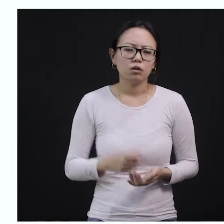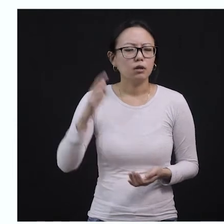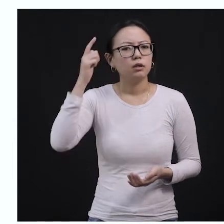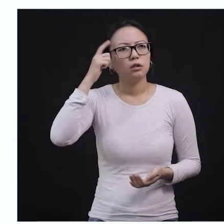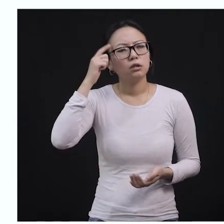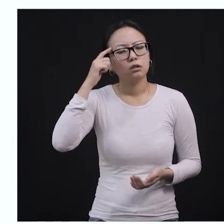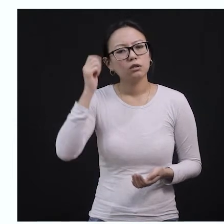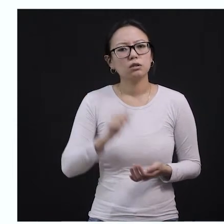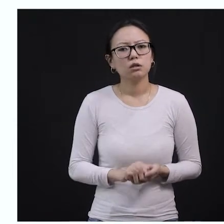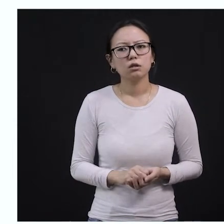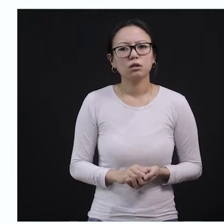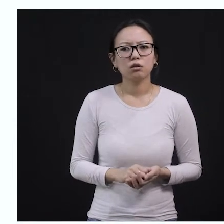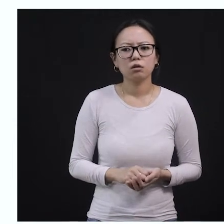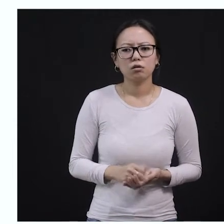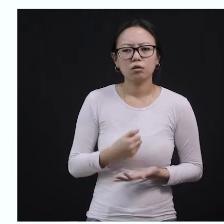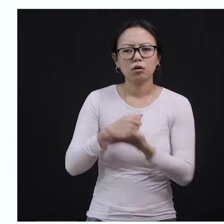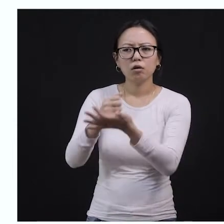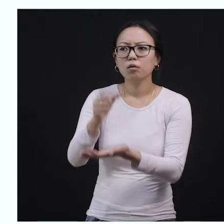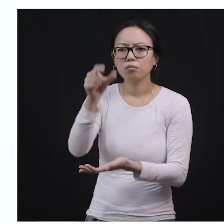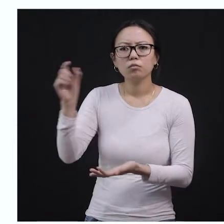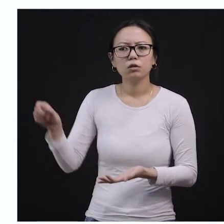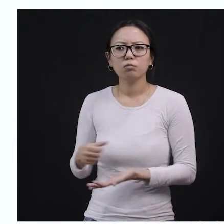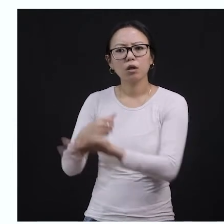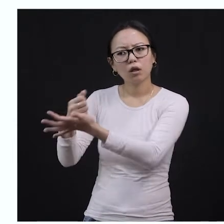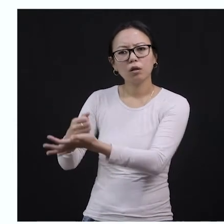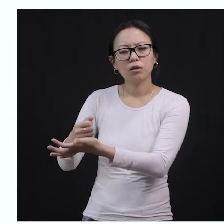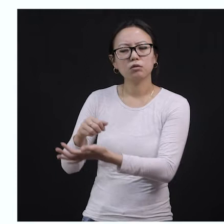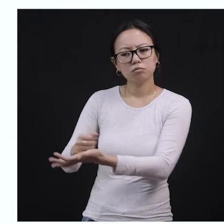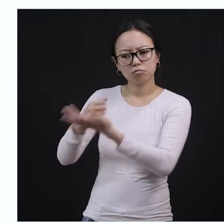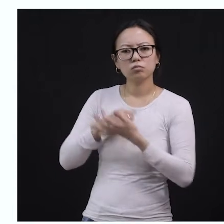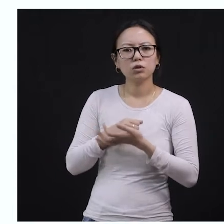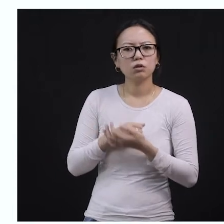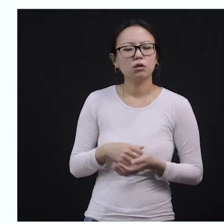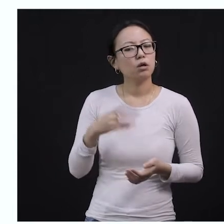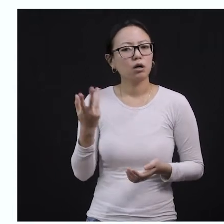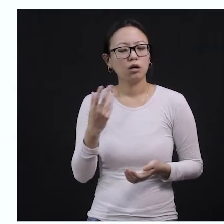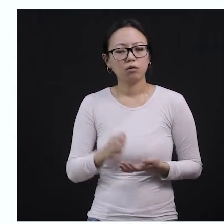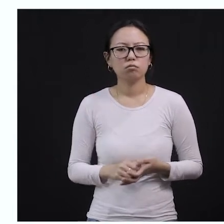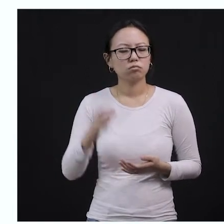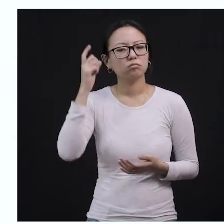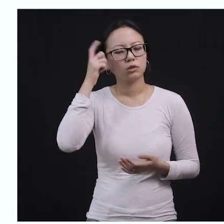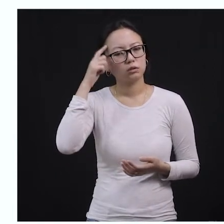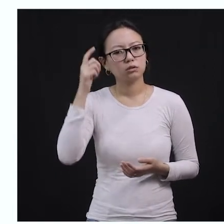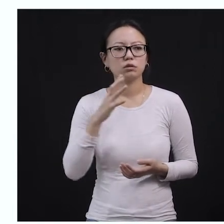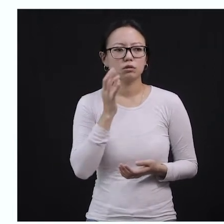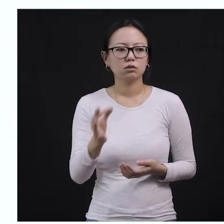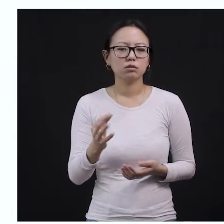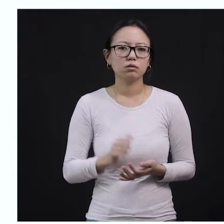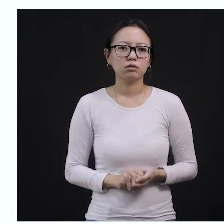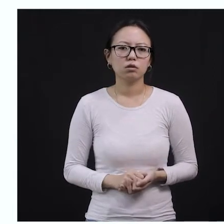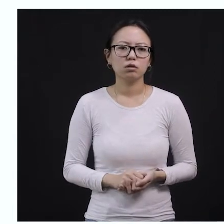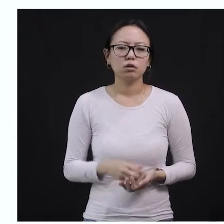do to help others or to also help ourselves. So there are people who used to help